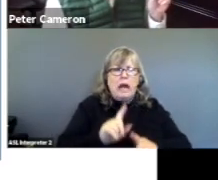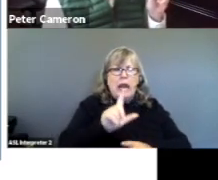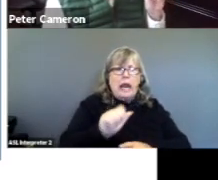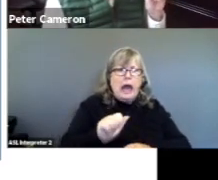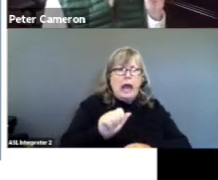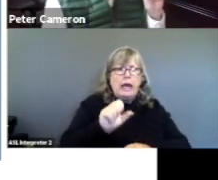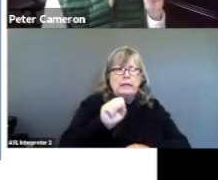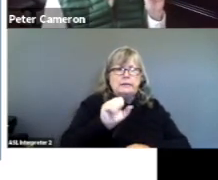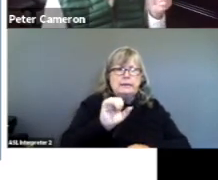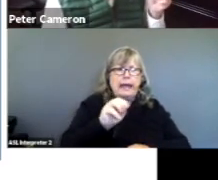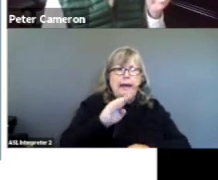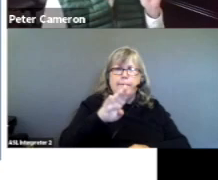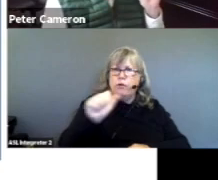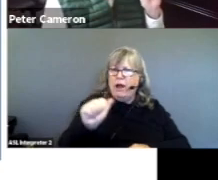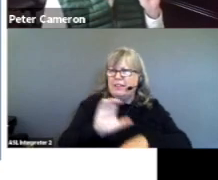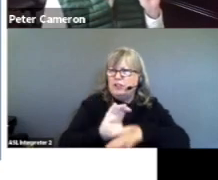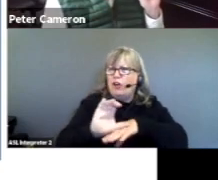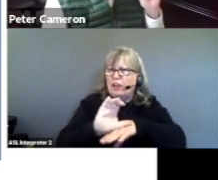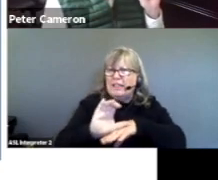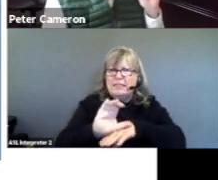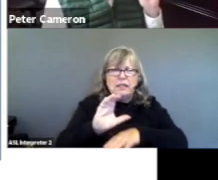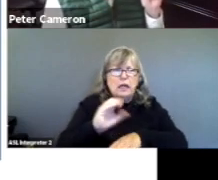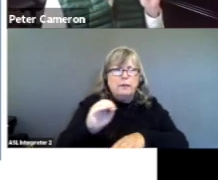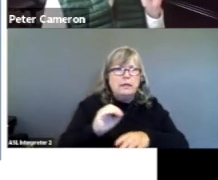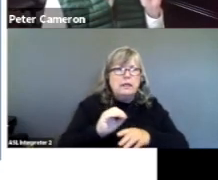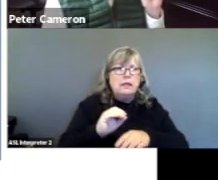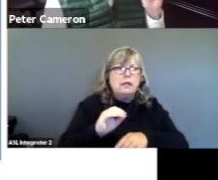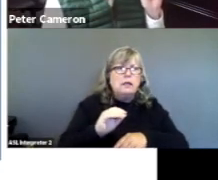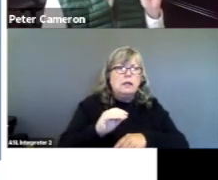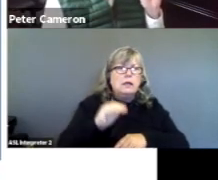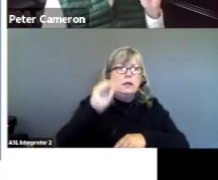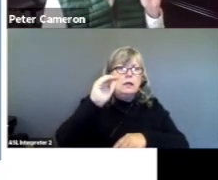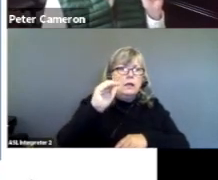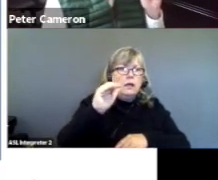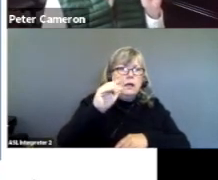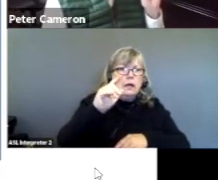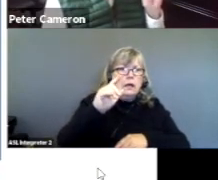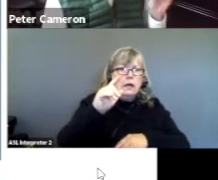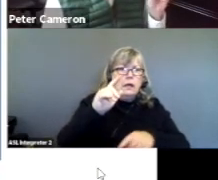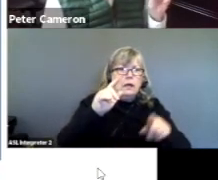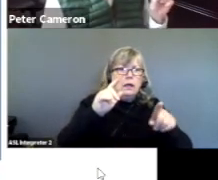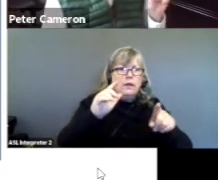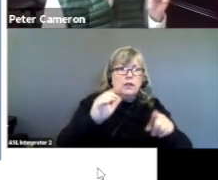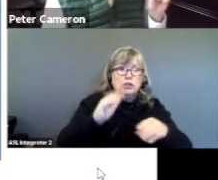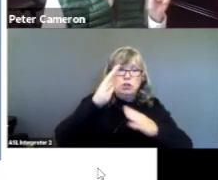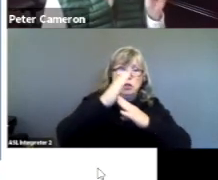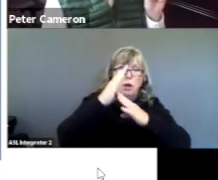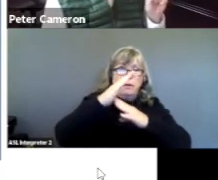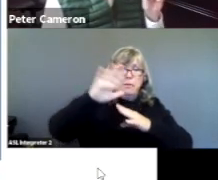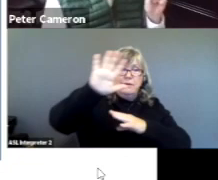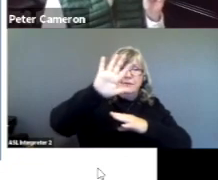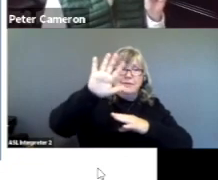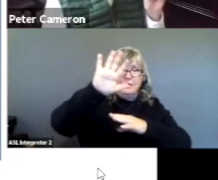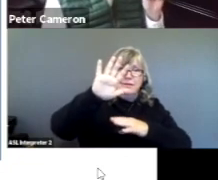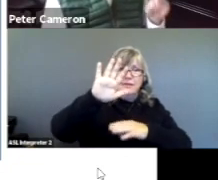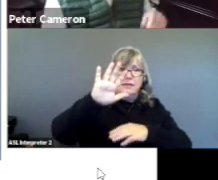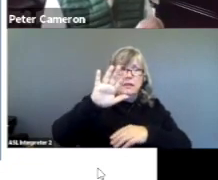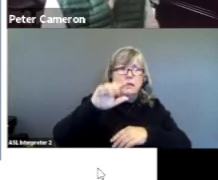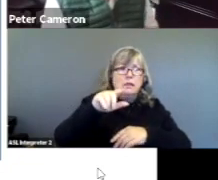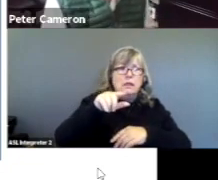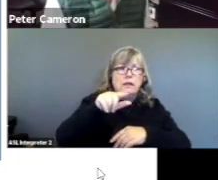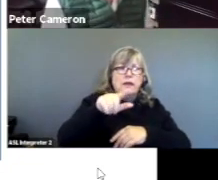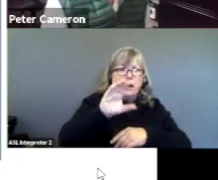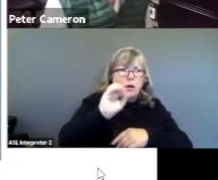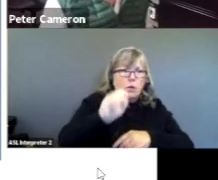I always like to point out the one right at the top here, Vineland Growers. They are the oldest consistently running